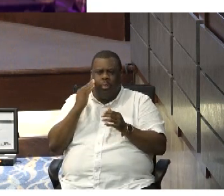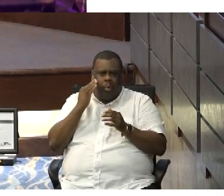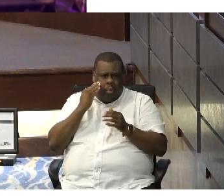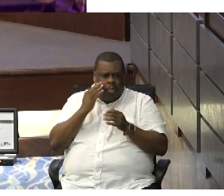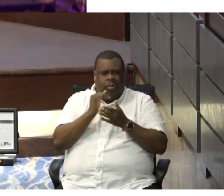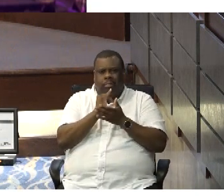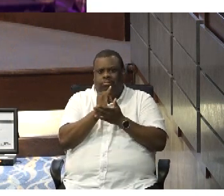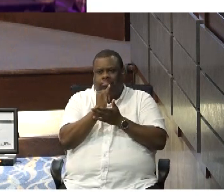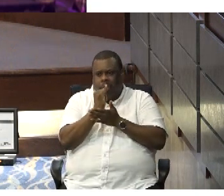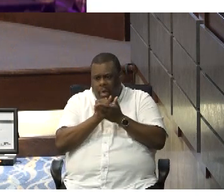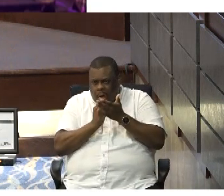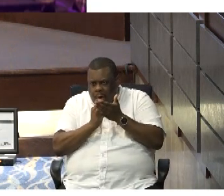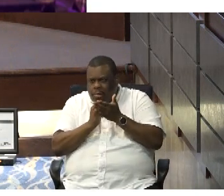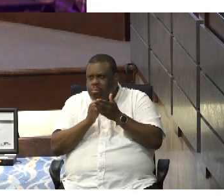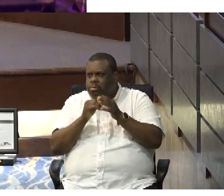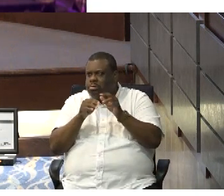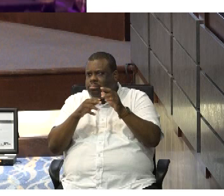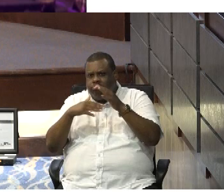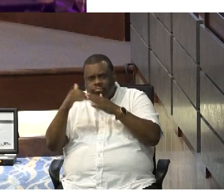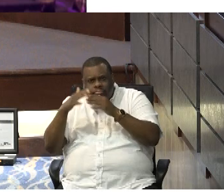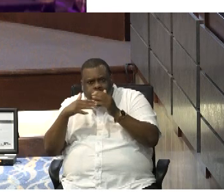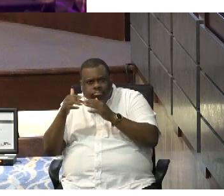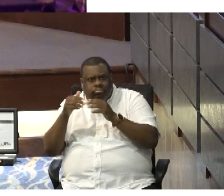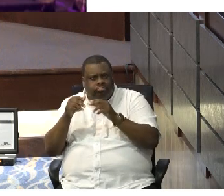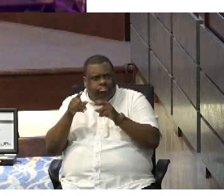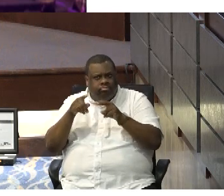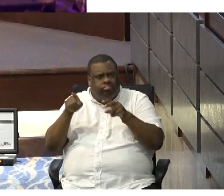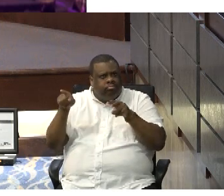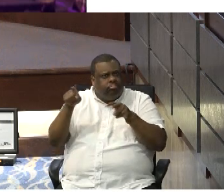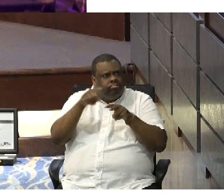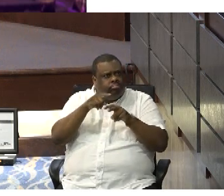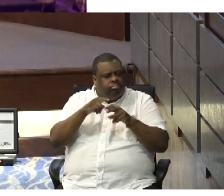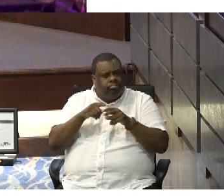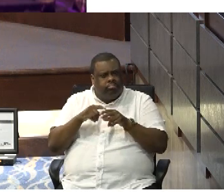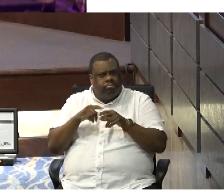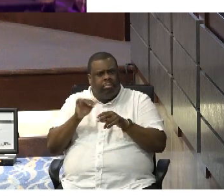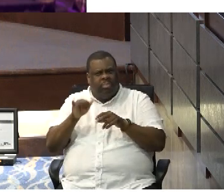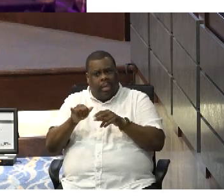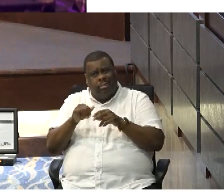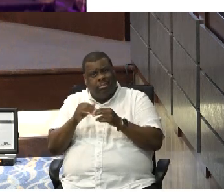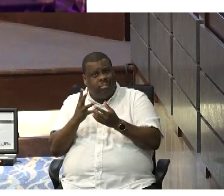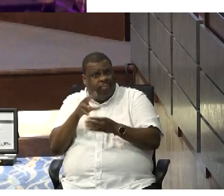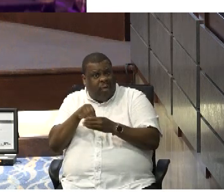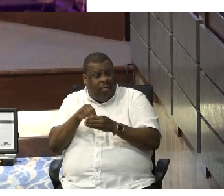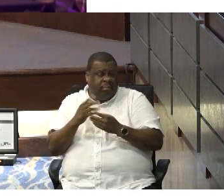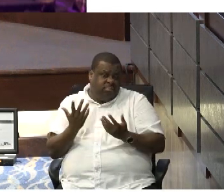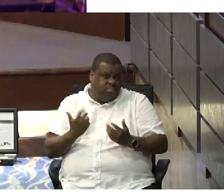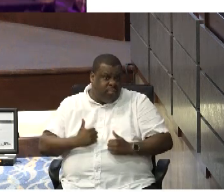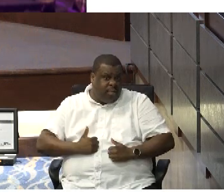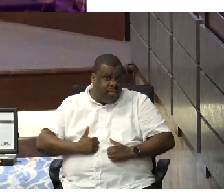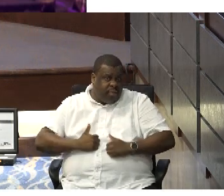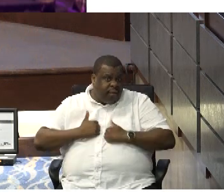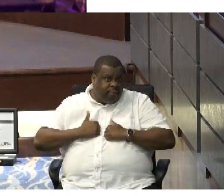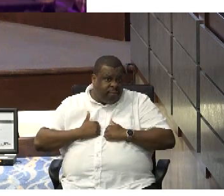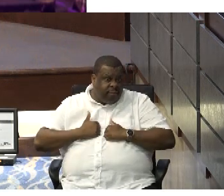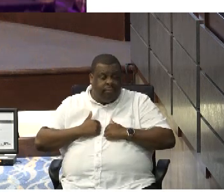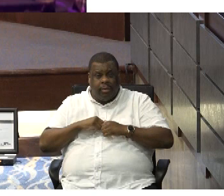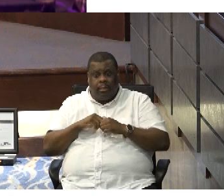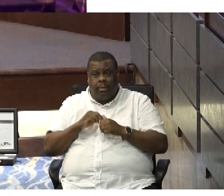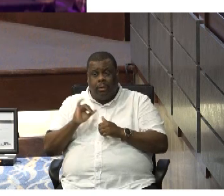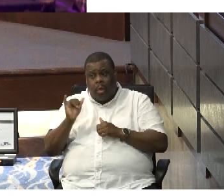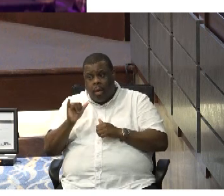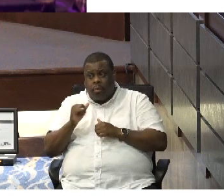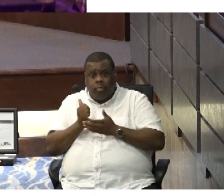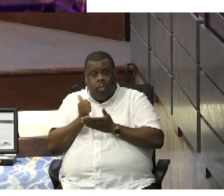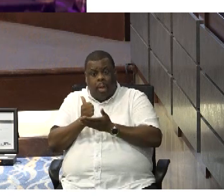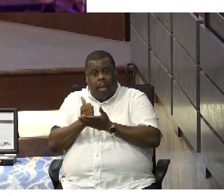and cultural sector a leading quality of life indicator and a key characteristic of economically successful and